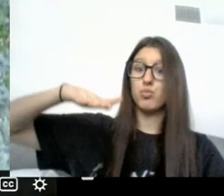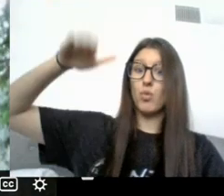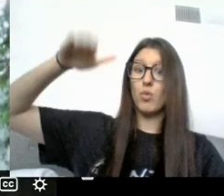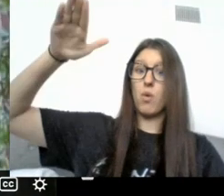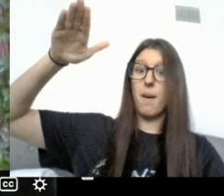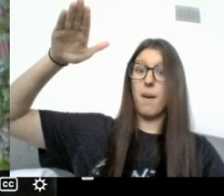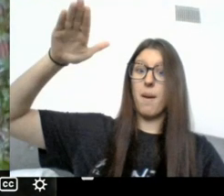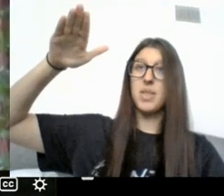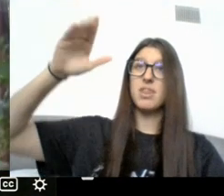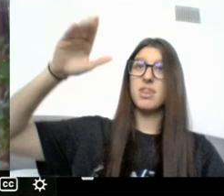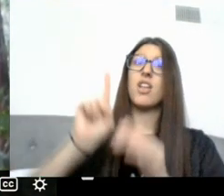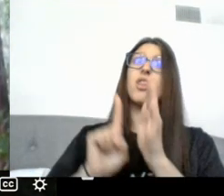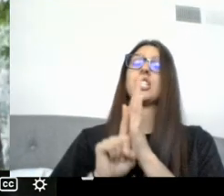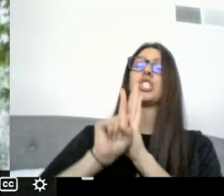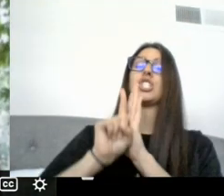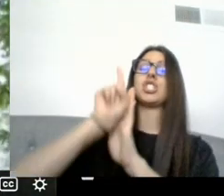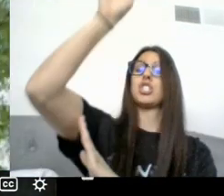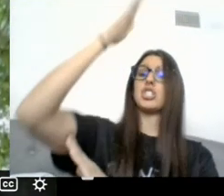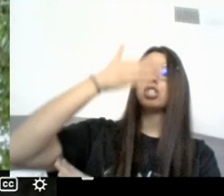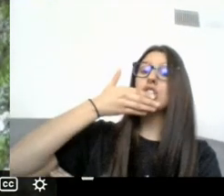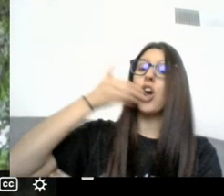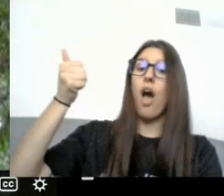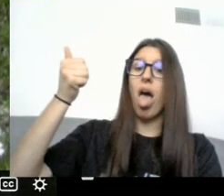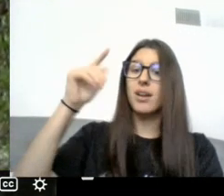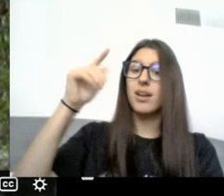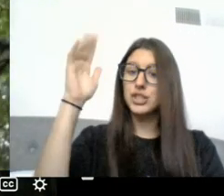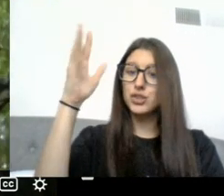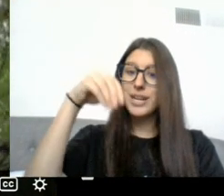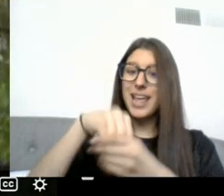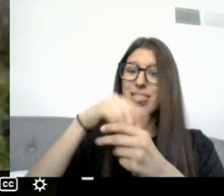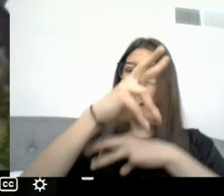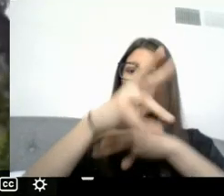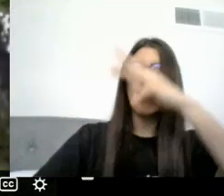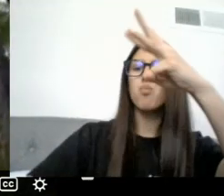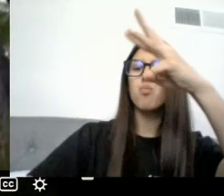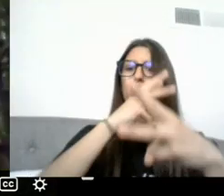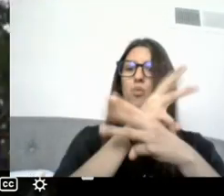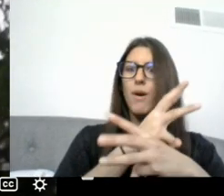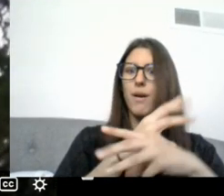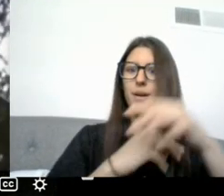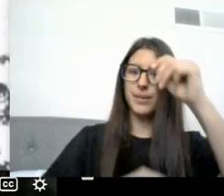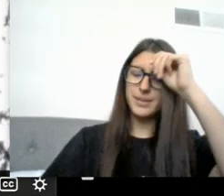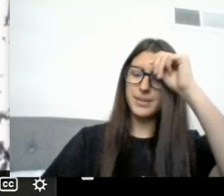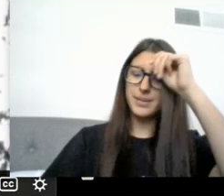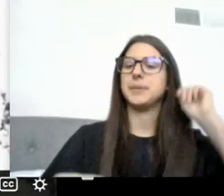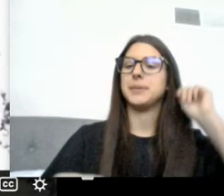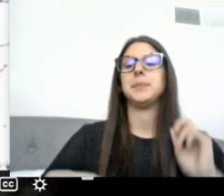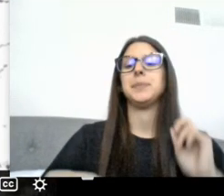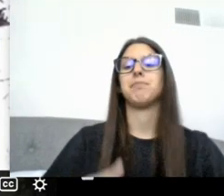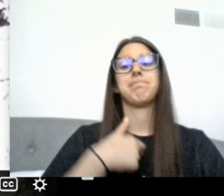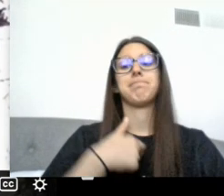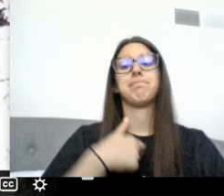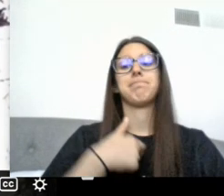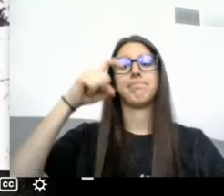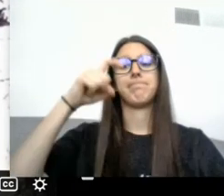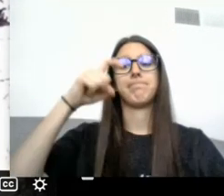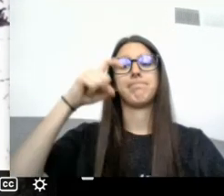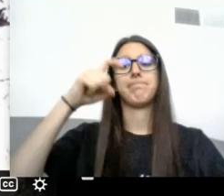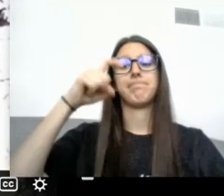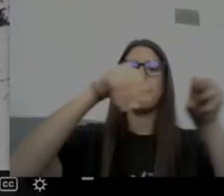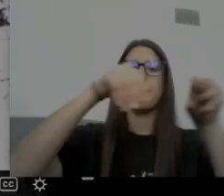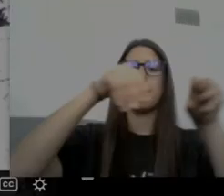I just love having a little baby one, knowing that one day it's going to get so tall. I'll have to plant it in a forest once it gets